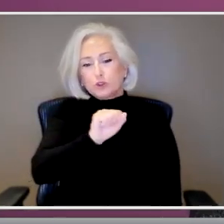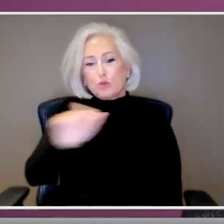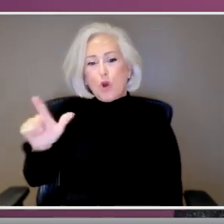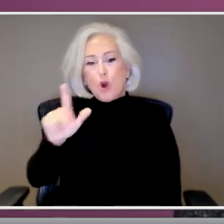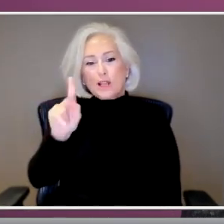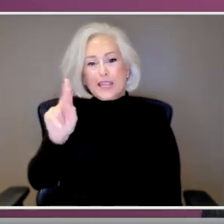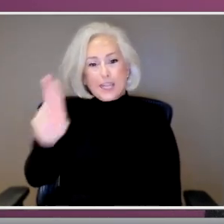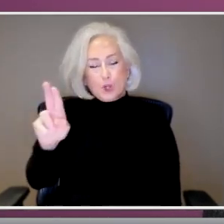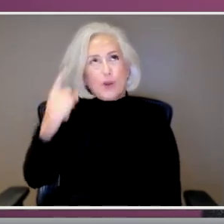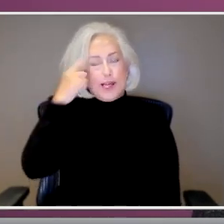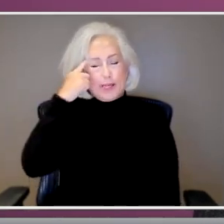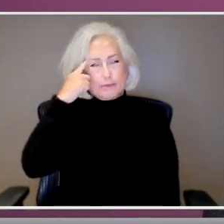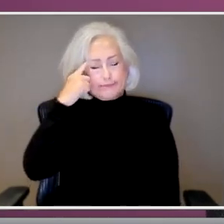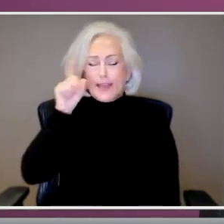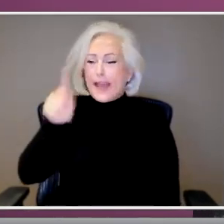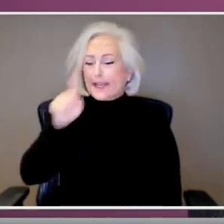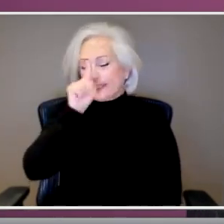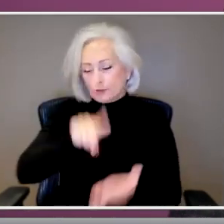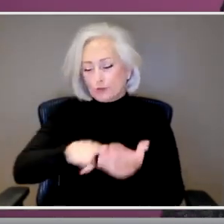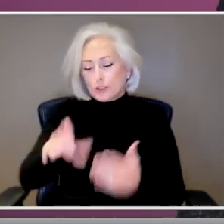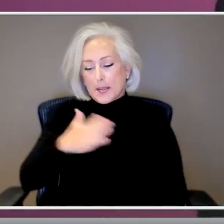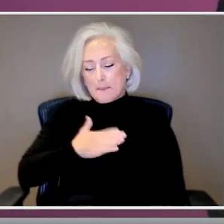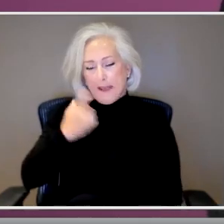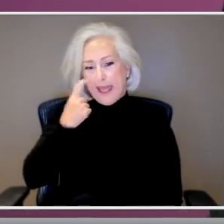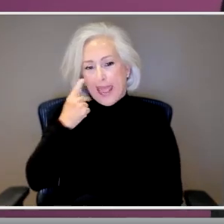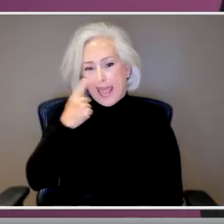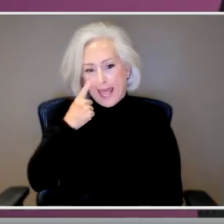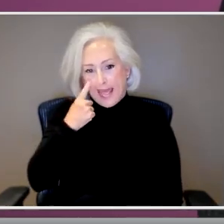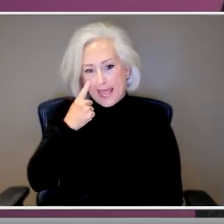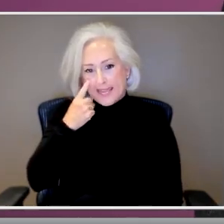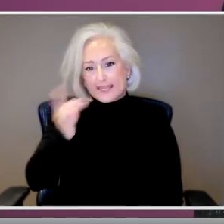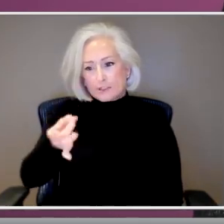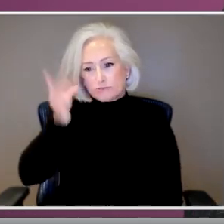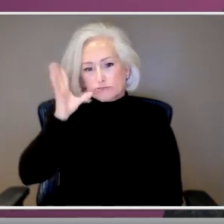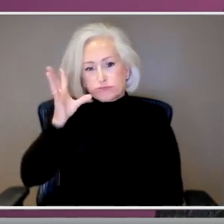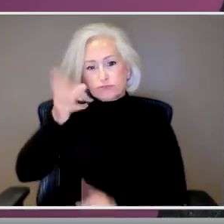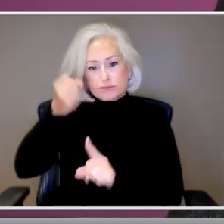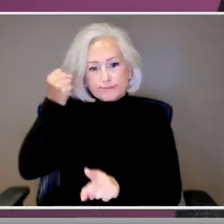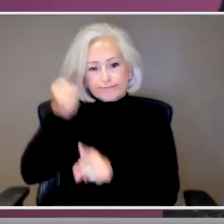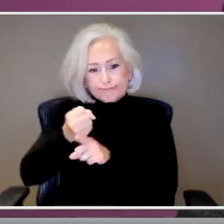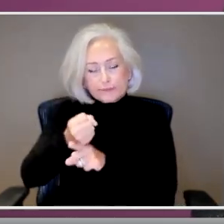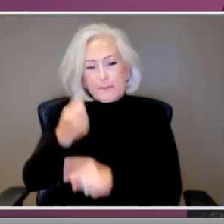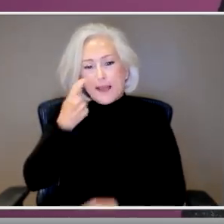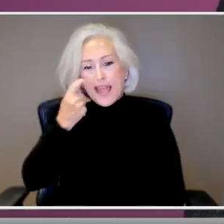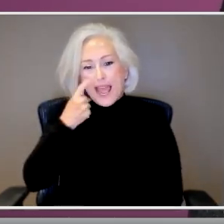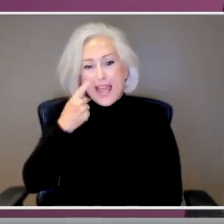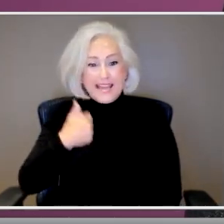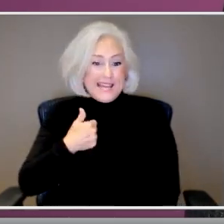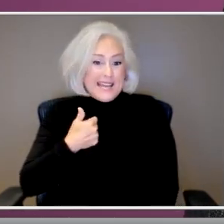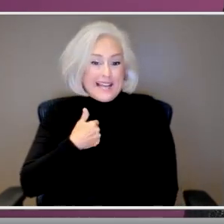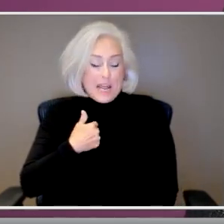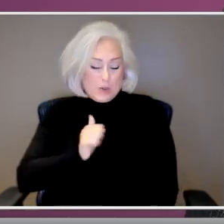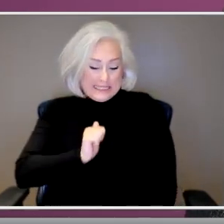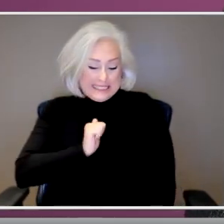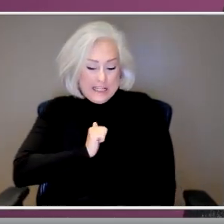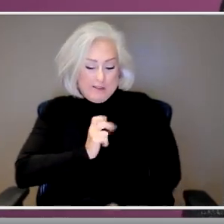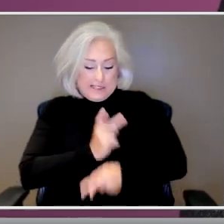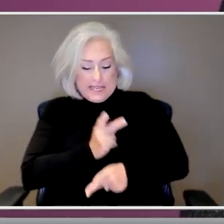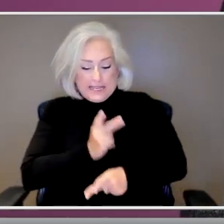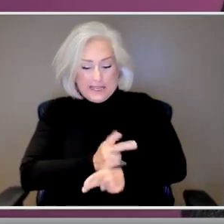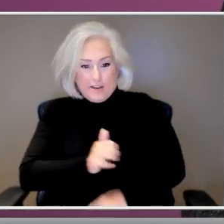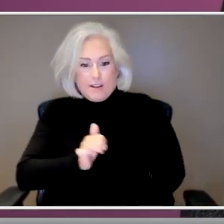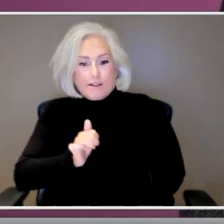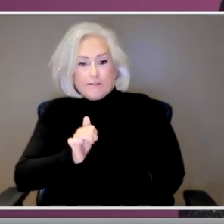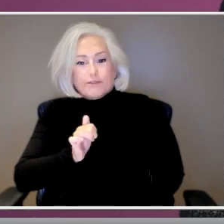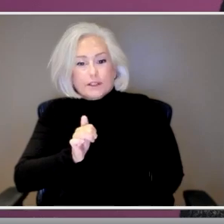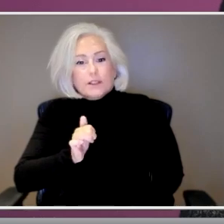checked out because it was severe trauma, and I had been treating it, basically self-treating myself with